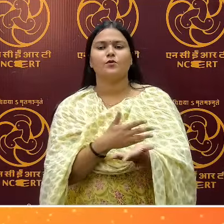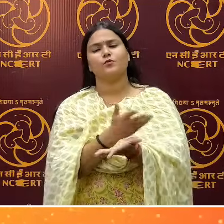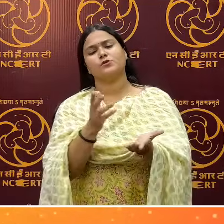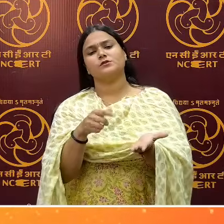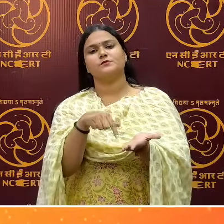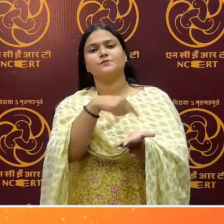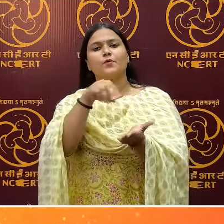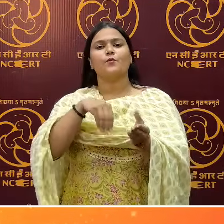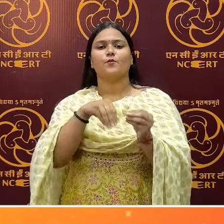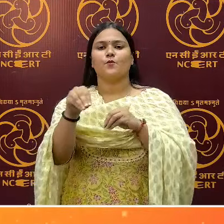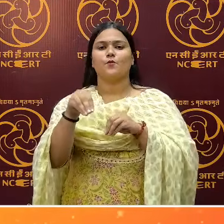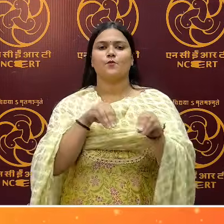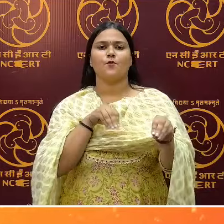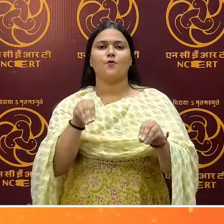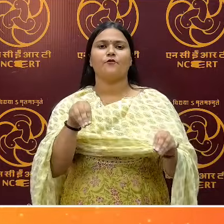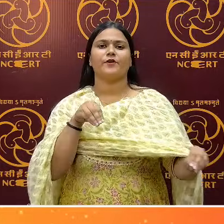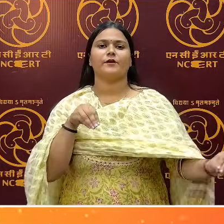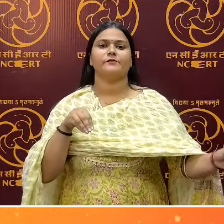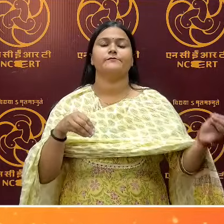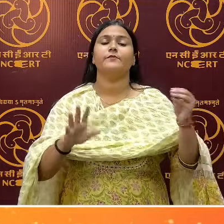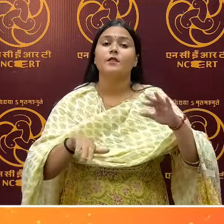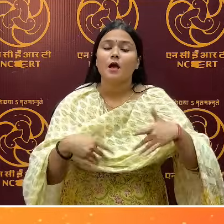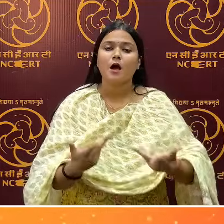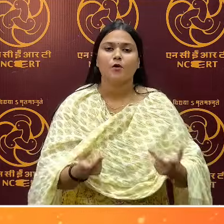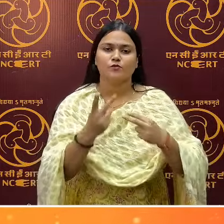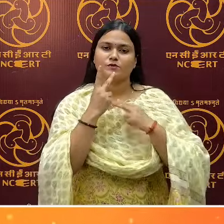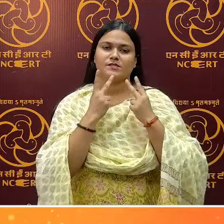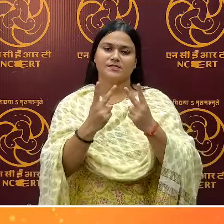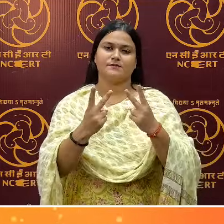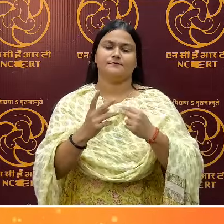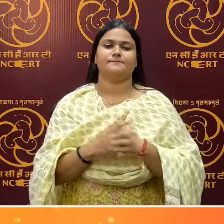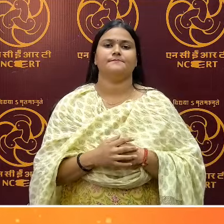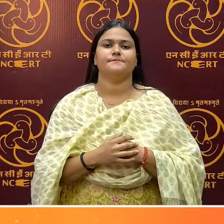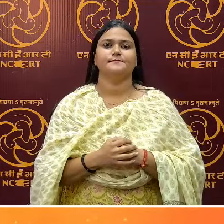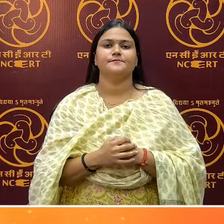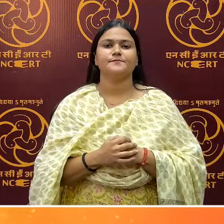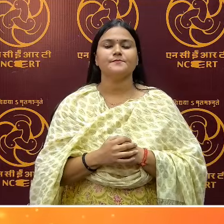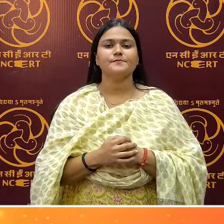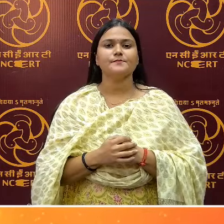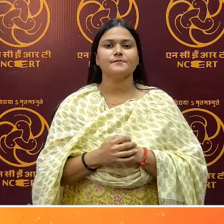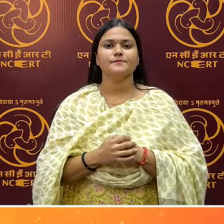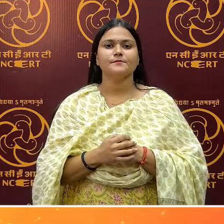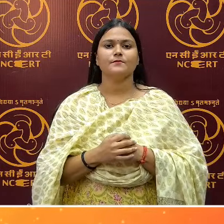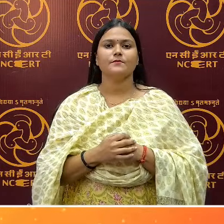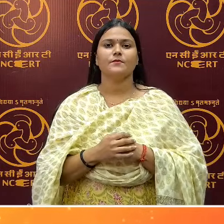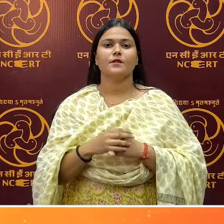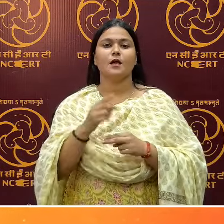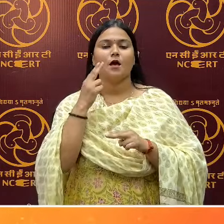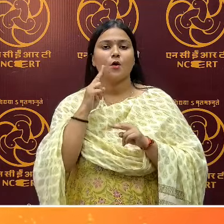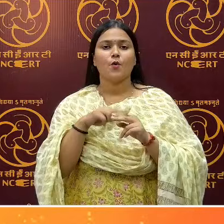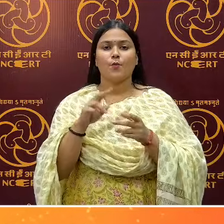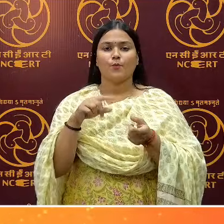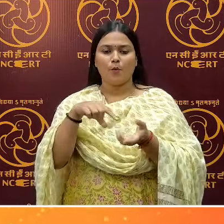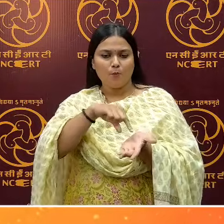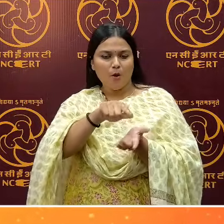is actually spin? Let's see now. To make something turn around